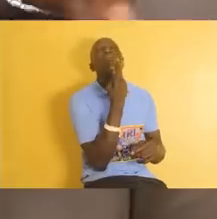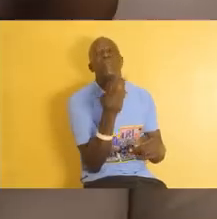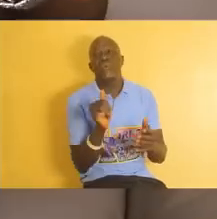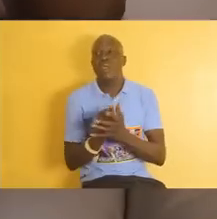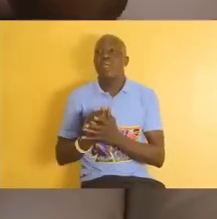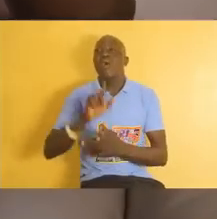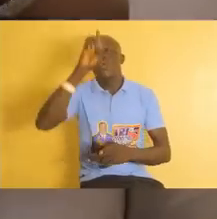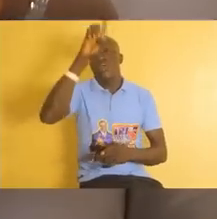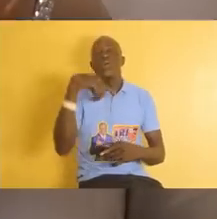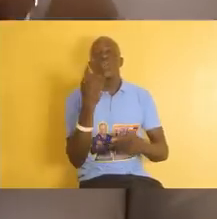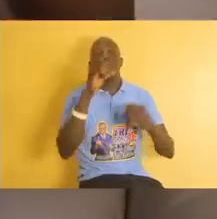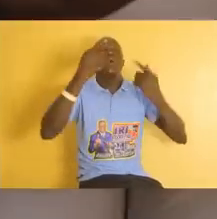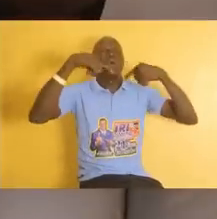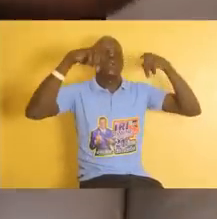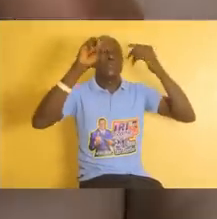voice. This is just the